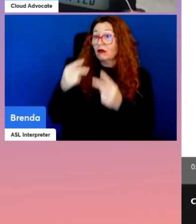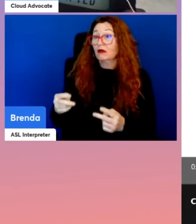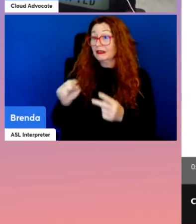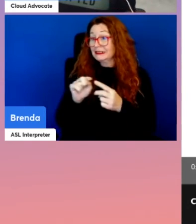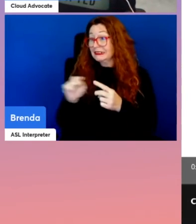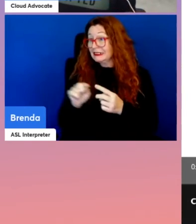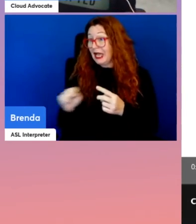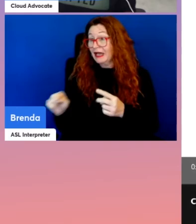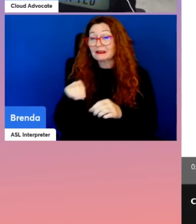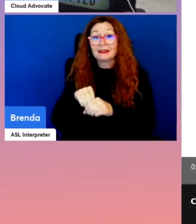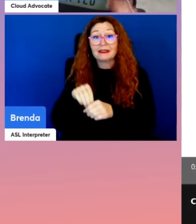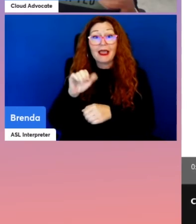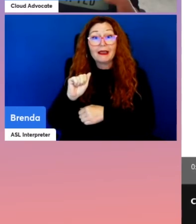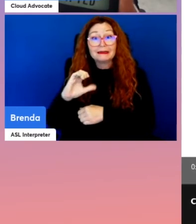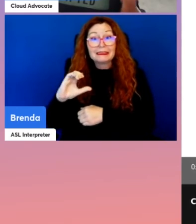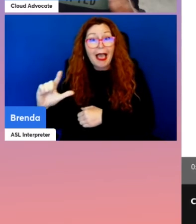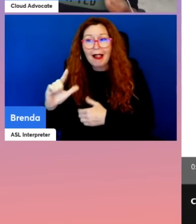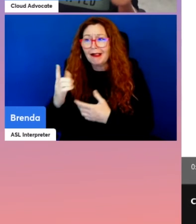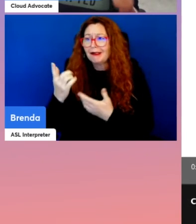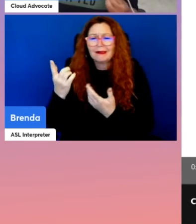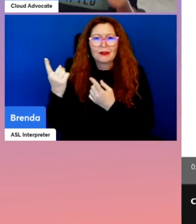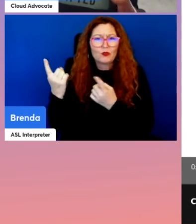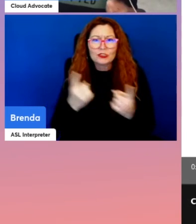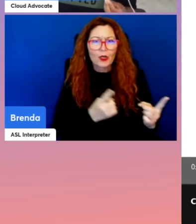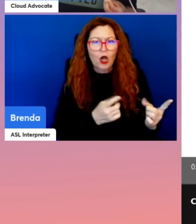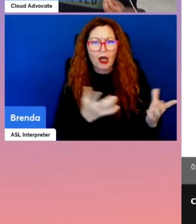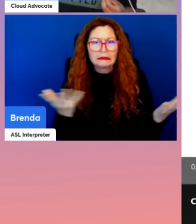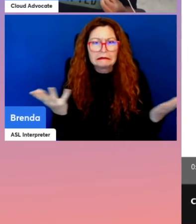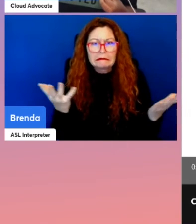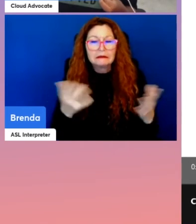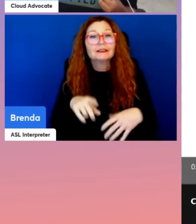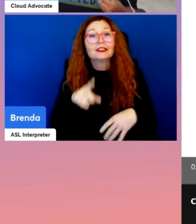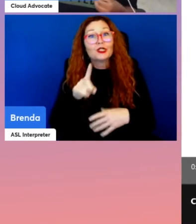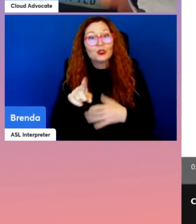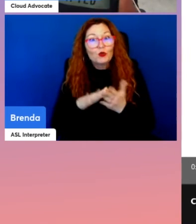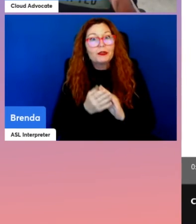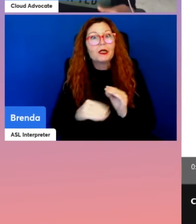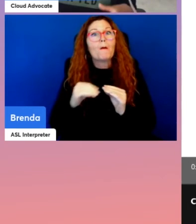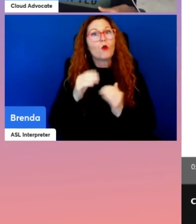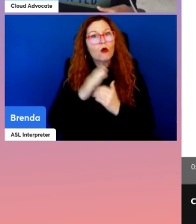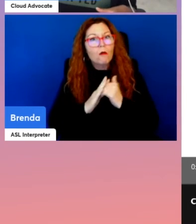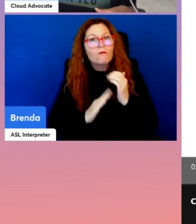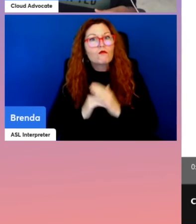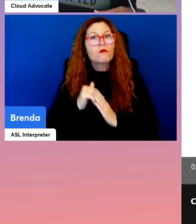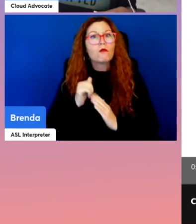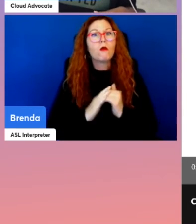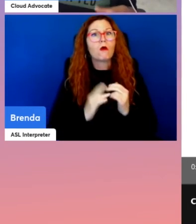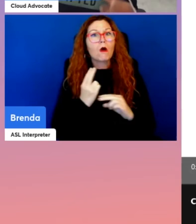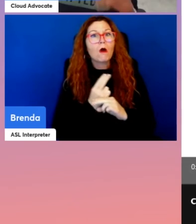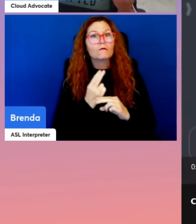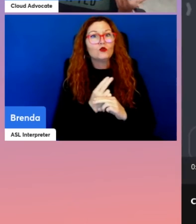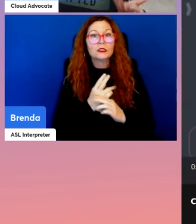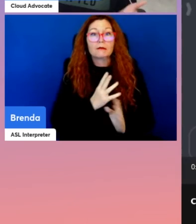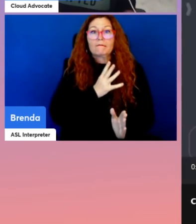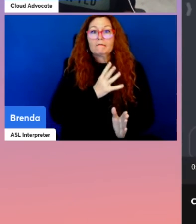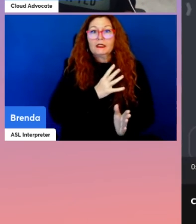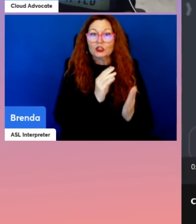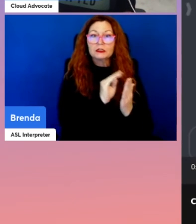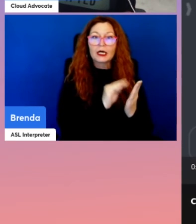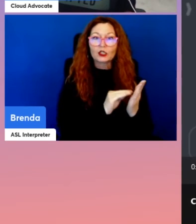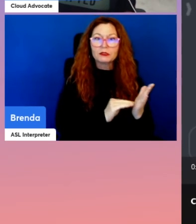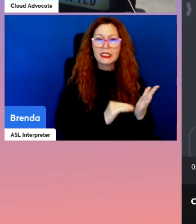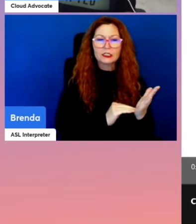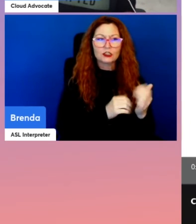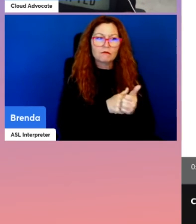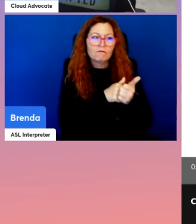Like, what's going on? And so you'll start learning how to get comfortable with using official documentation and how to solve your